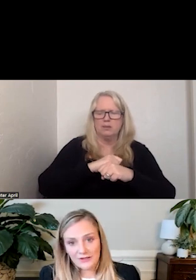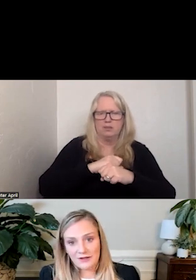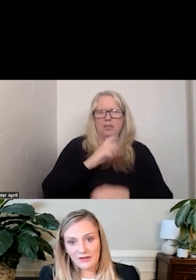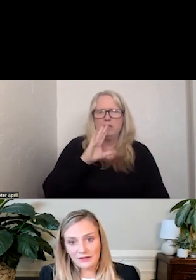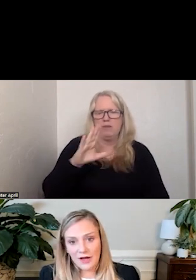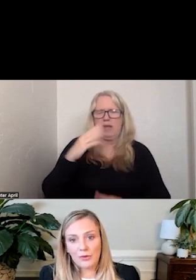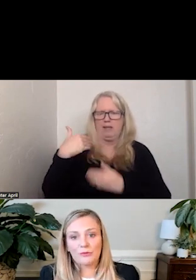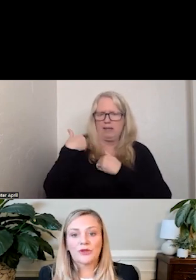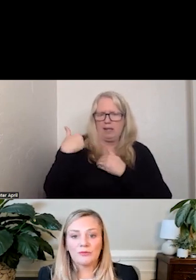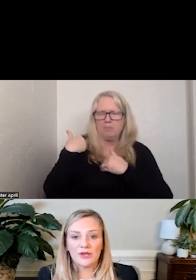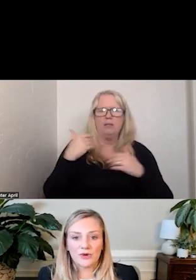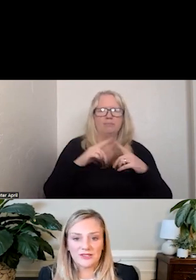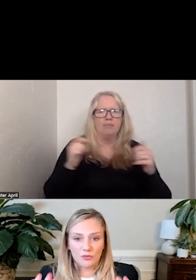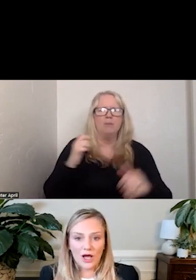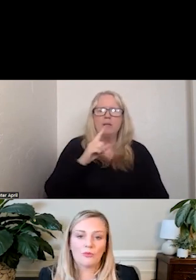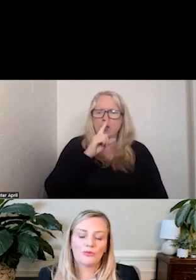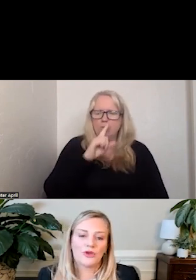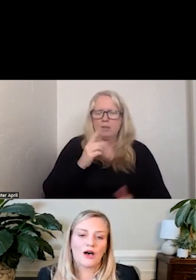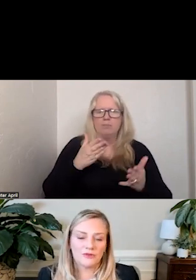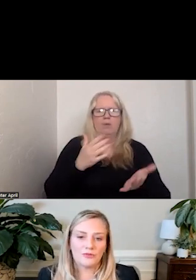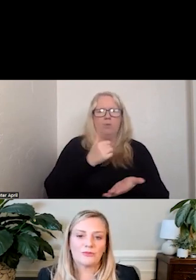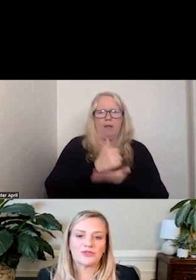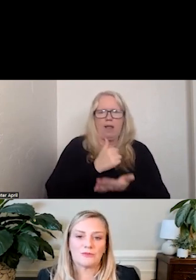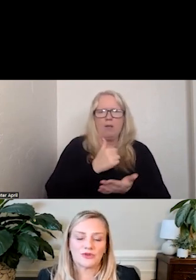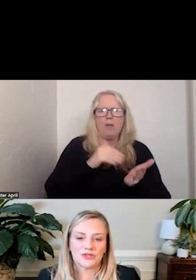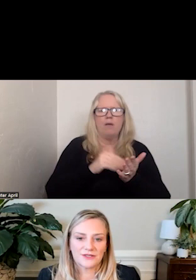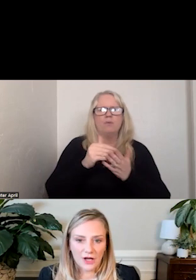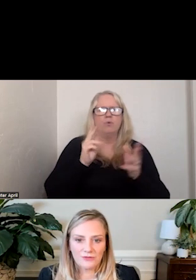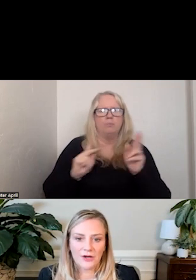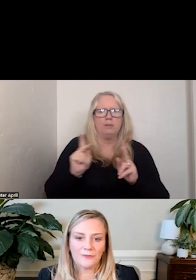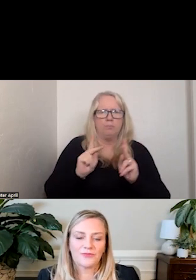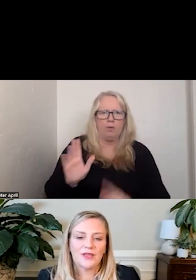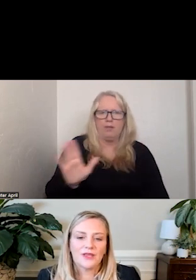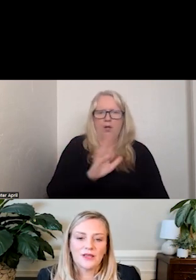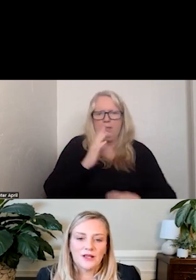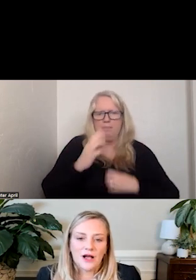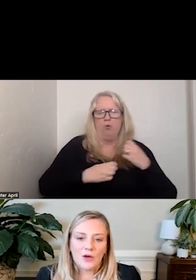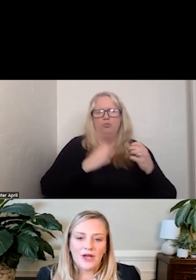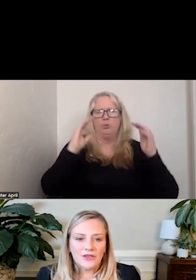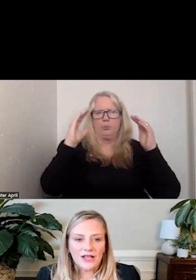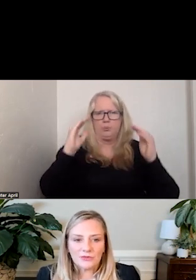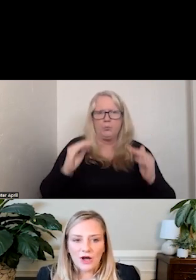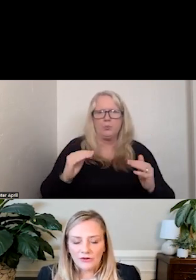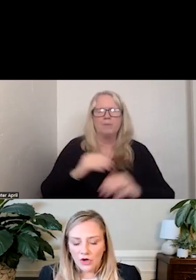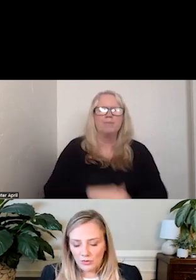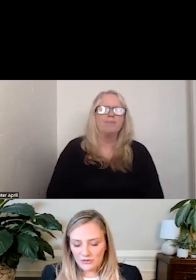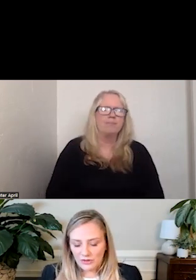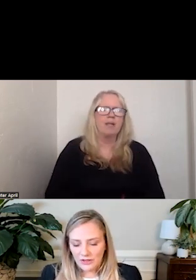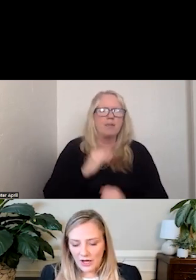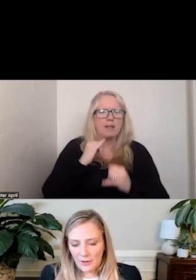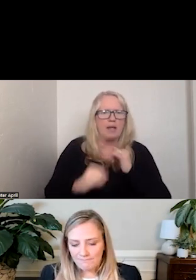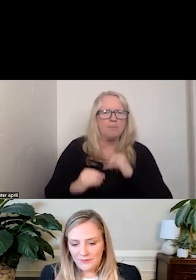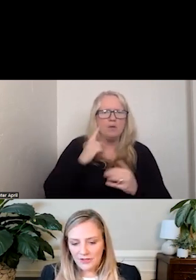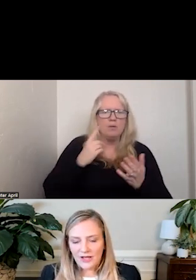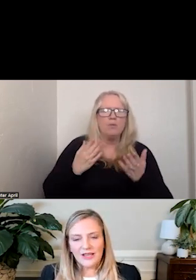liability and stuff like that. But really being present will help often people's emotions come down. And then the last one, offer hope, is